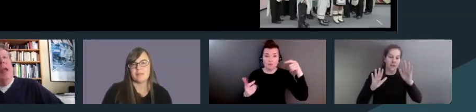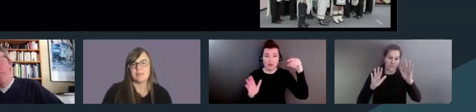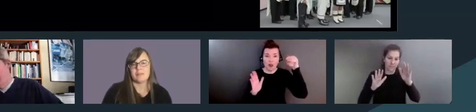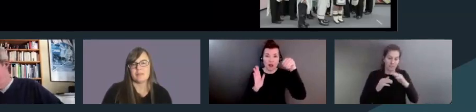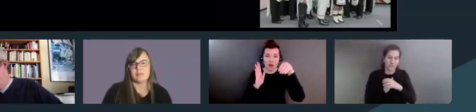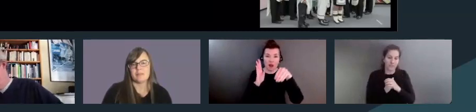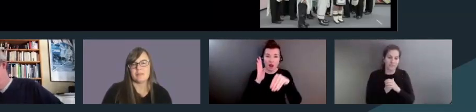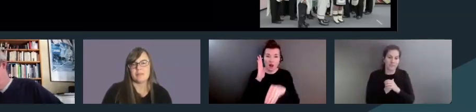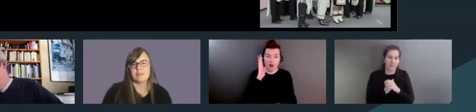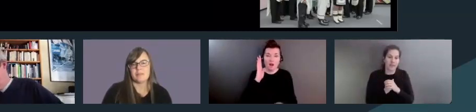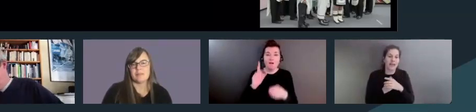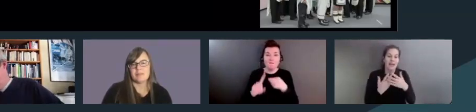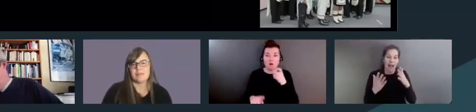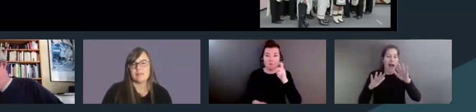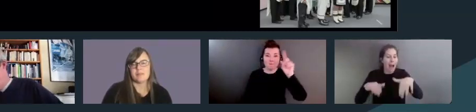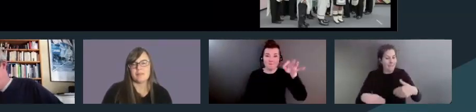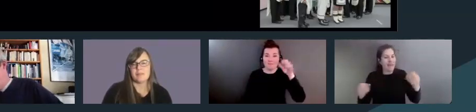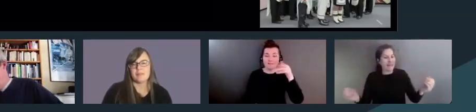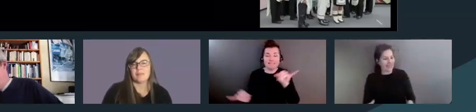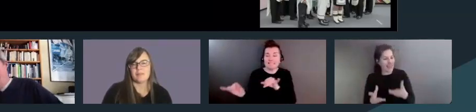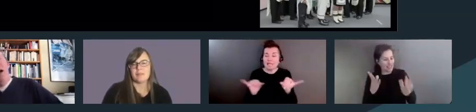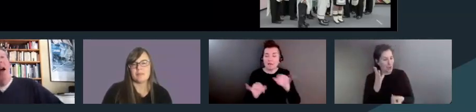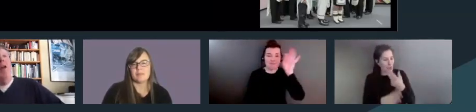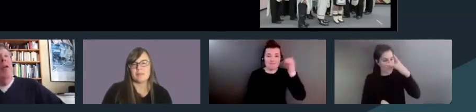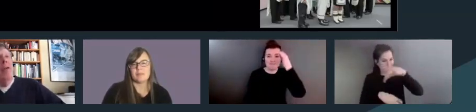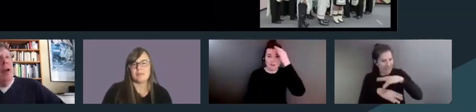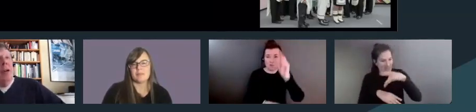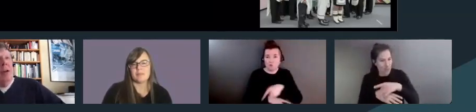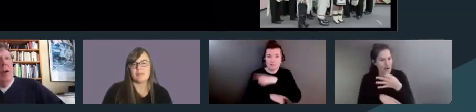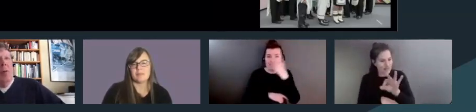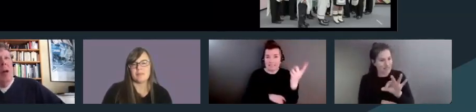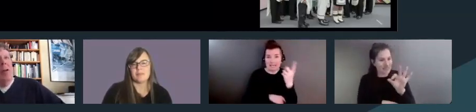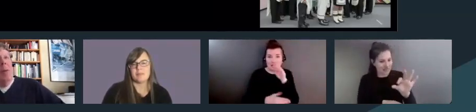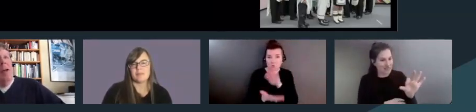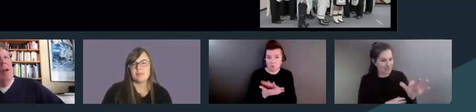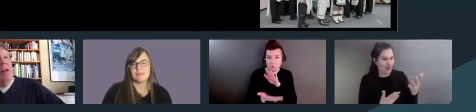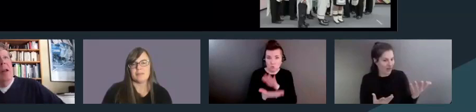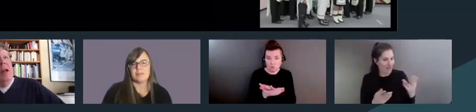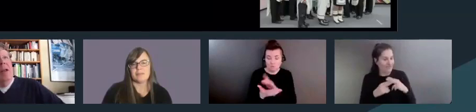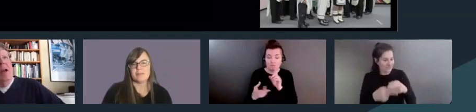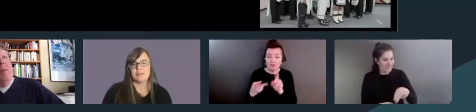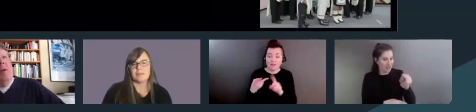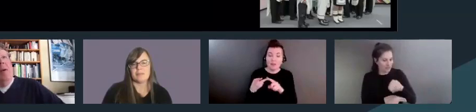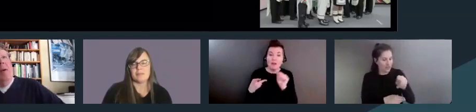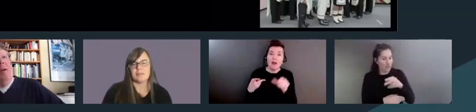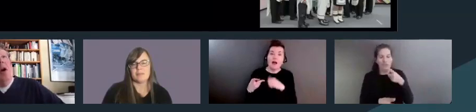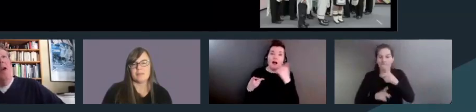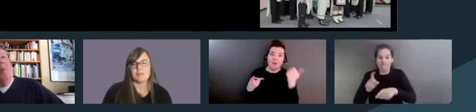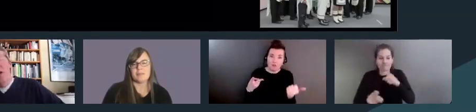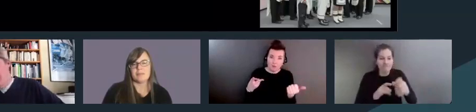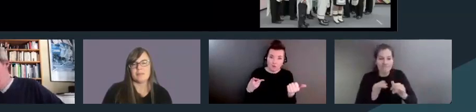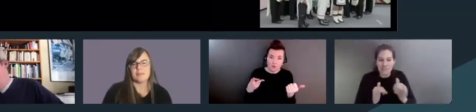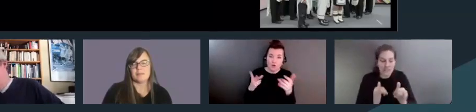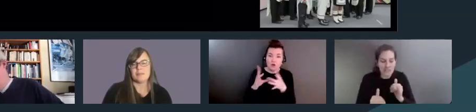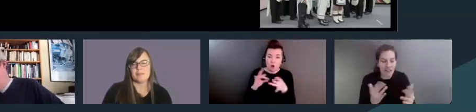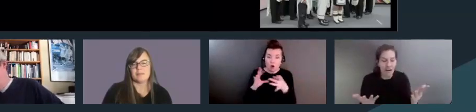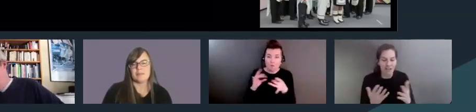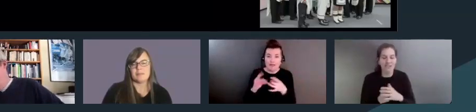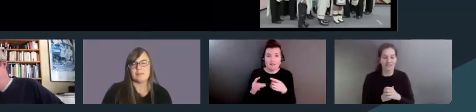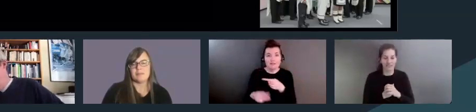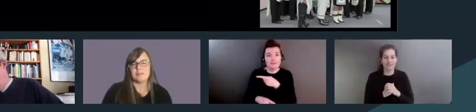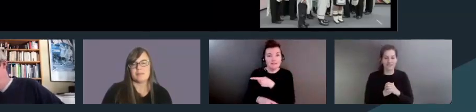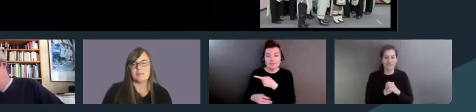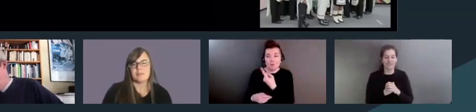day schools came in. Another very well-respected and long-term Inuit